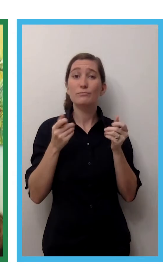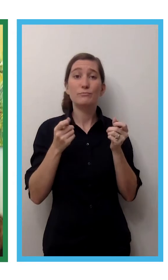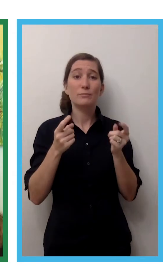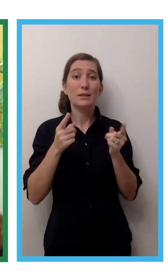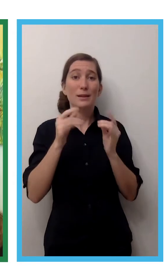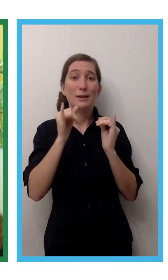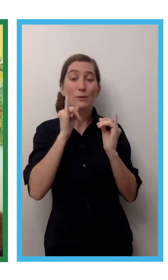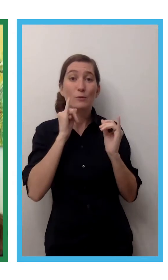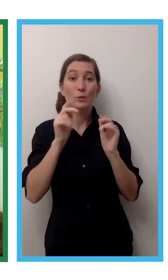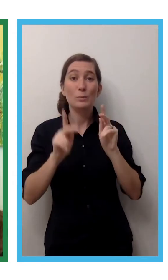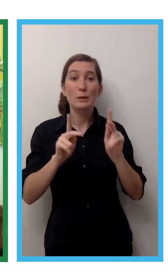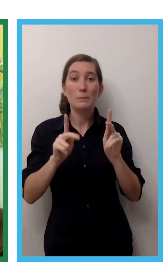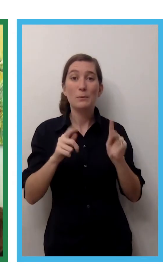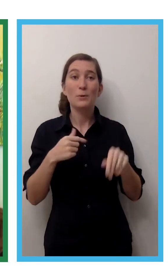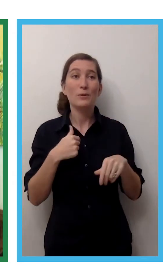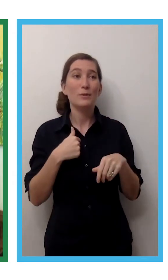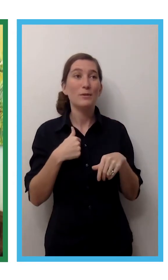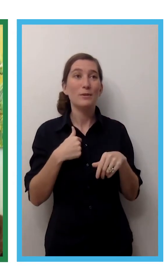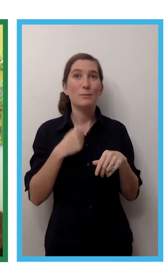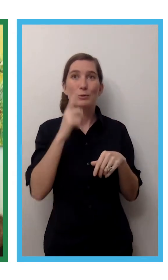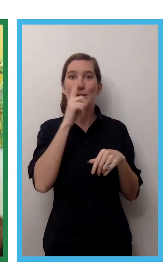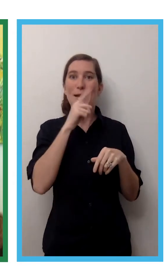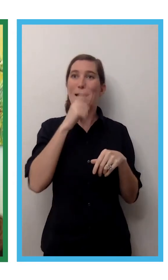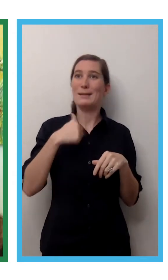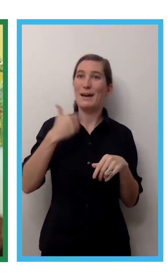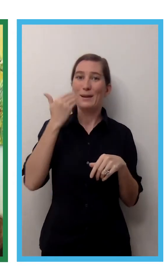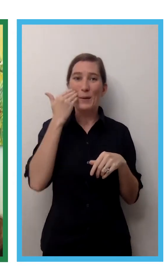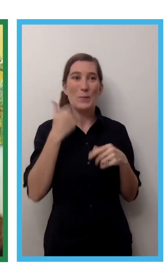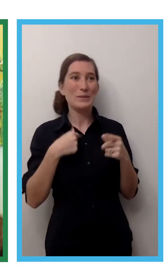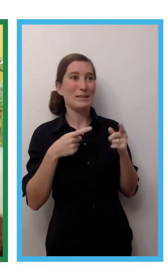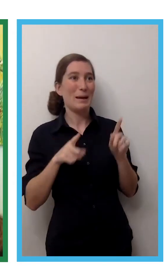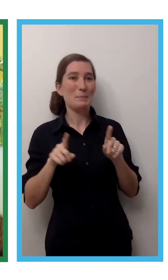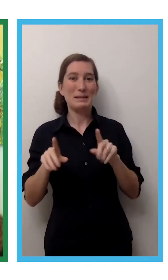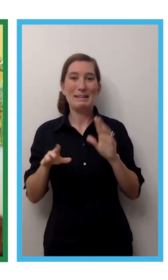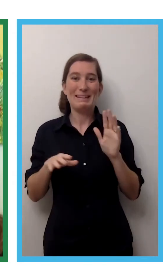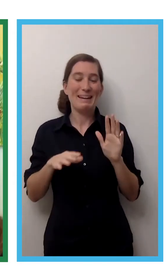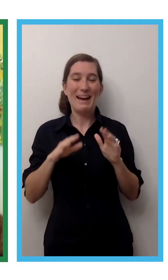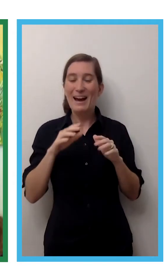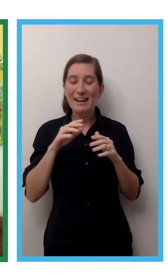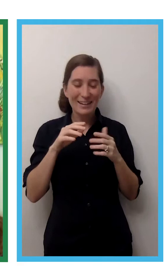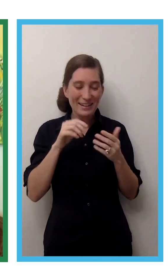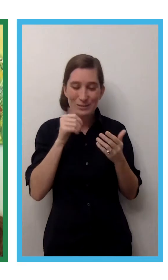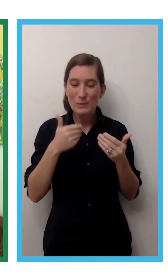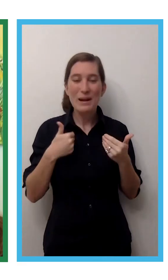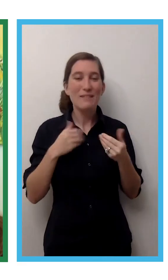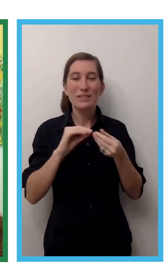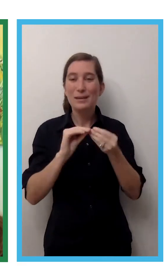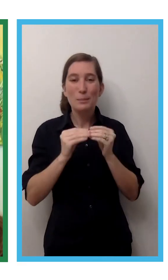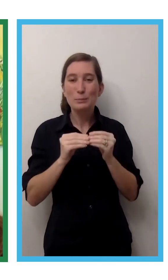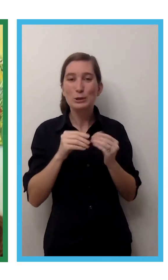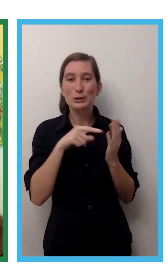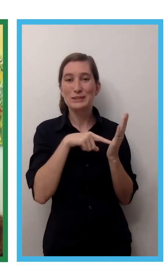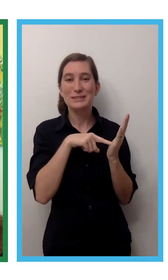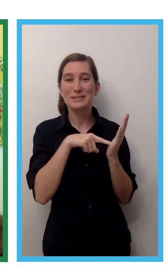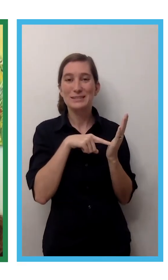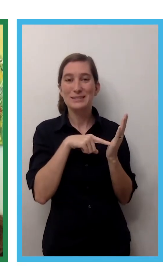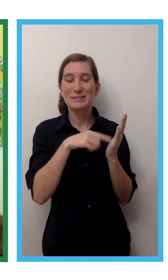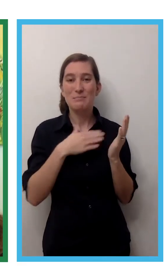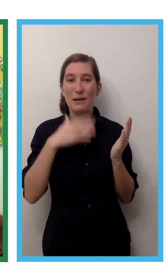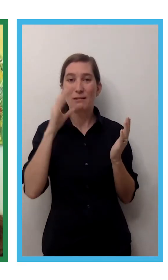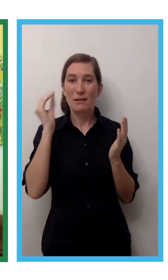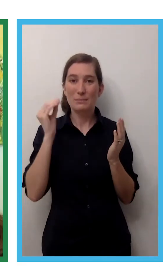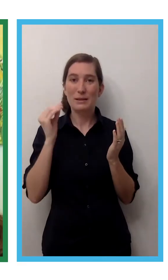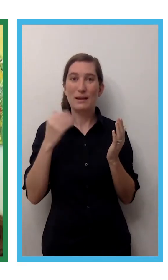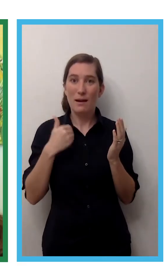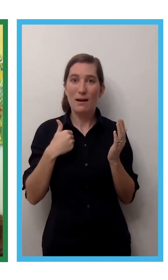other, you know, I couldn't have the scope that my company has today. Yes, I totally agree. And I